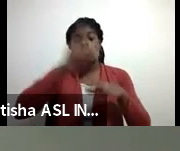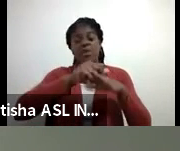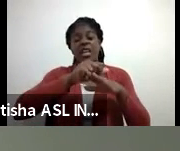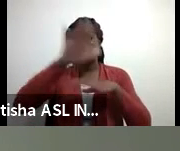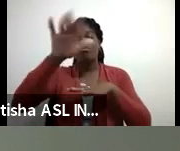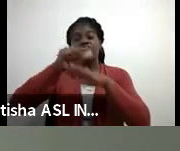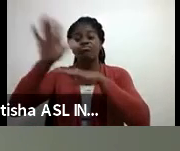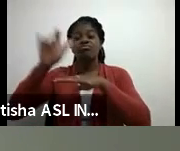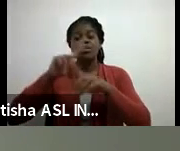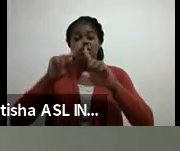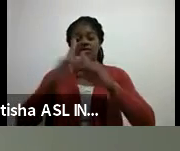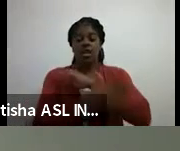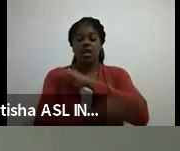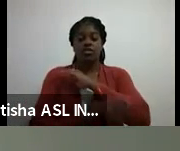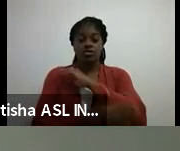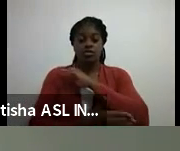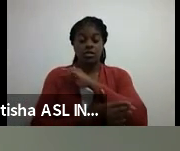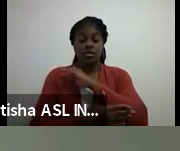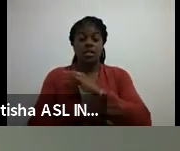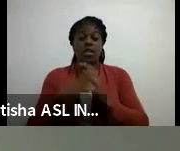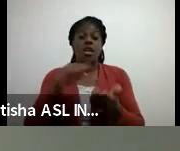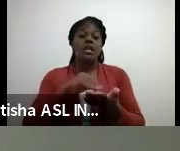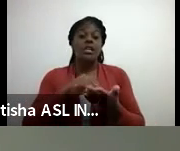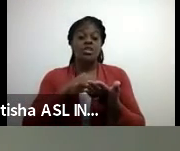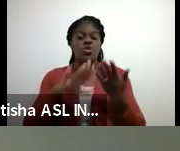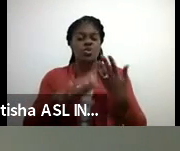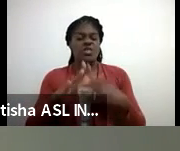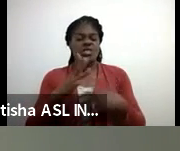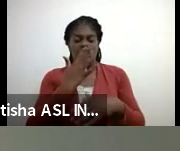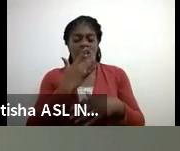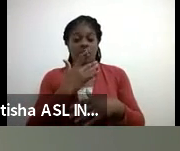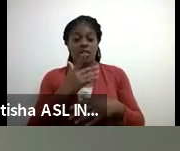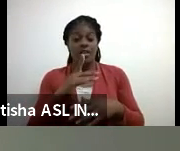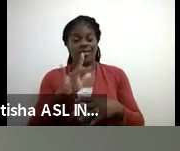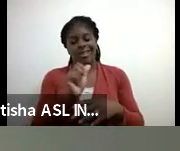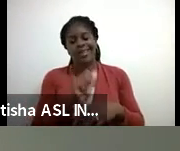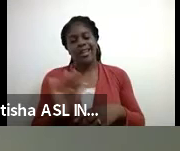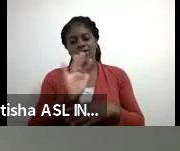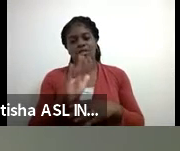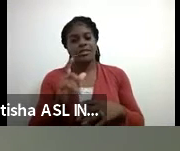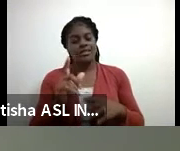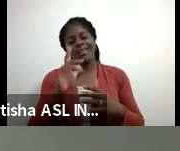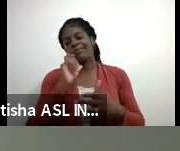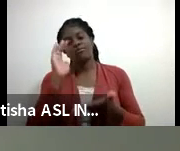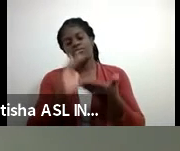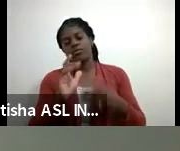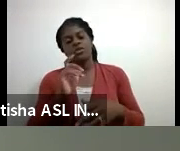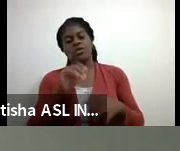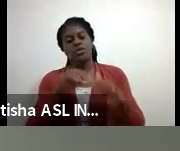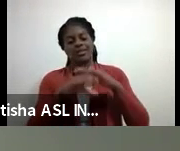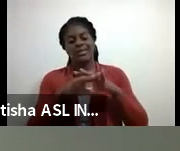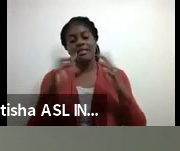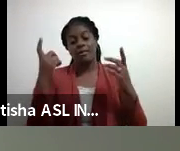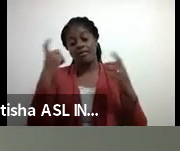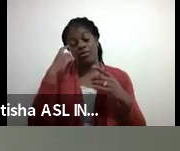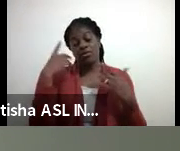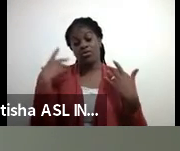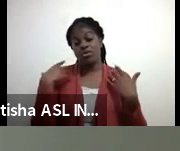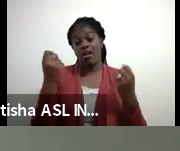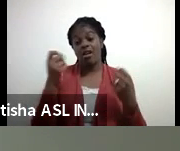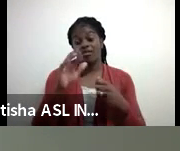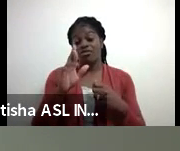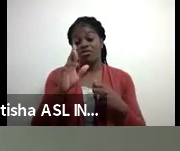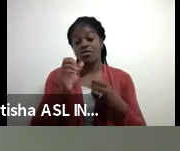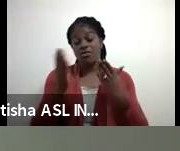addition, students of color, especially Asian students, are less likely to access mental health services due to perceived social stigma. And for